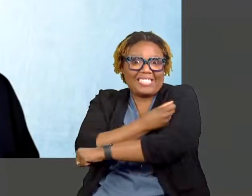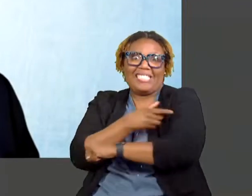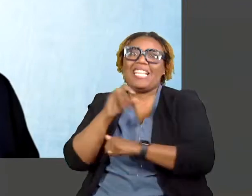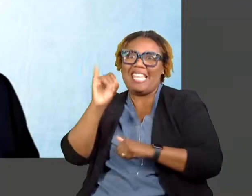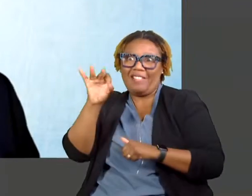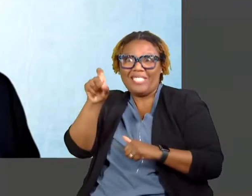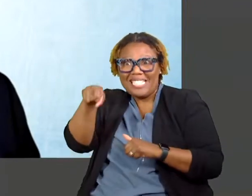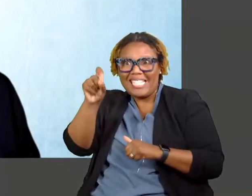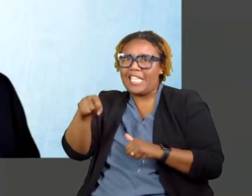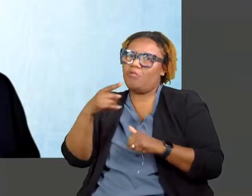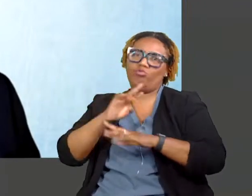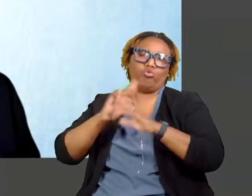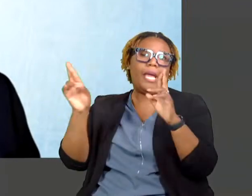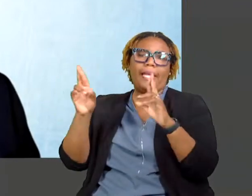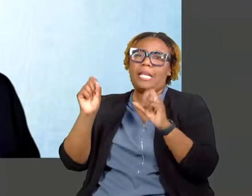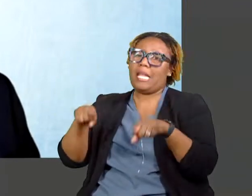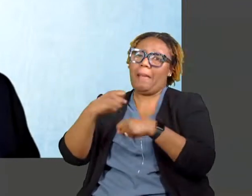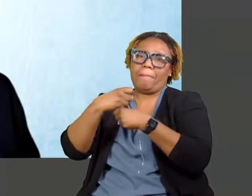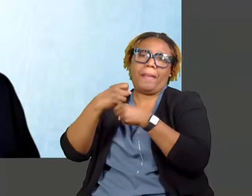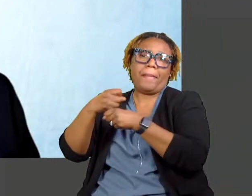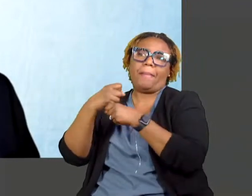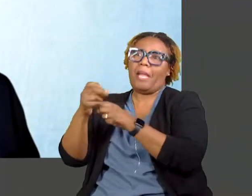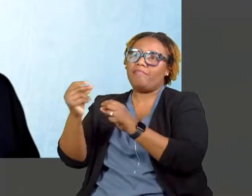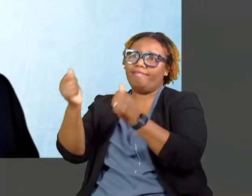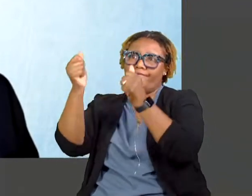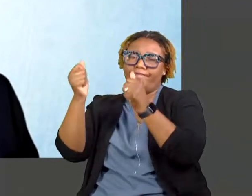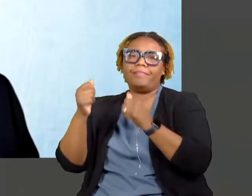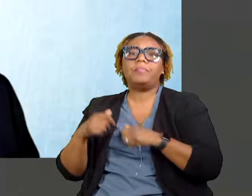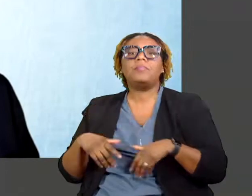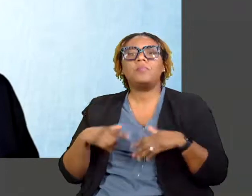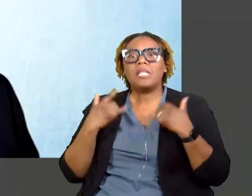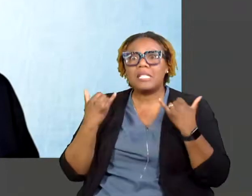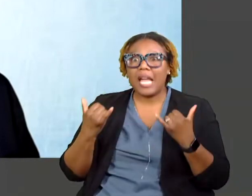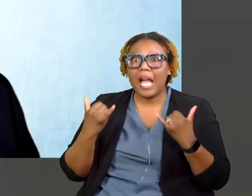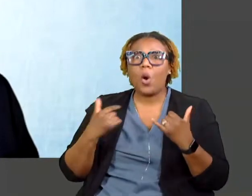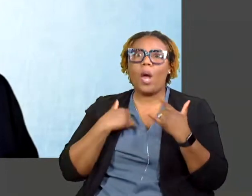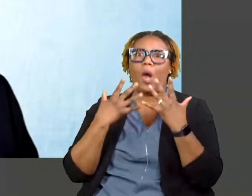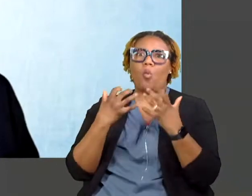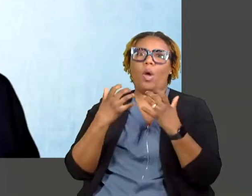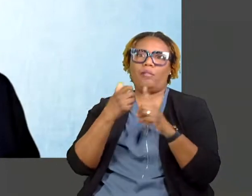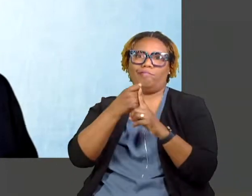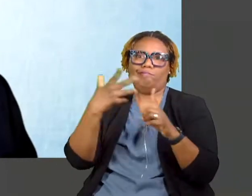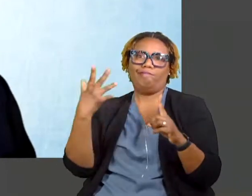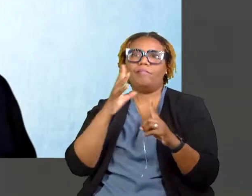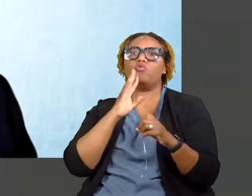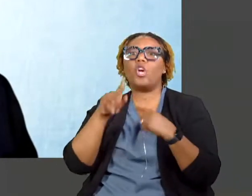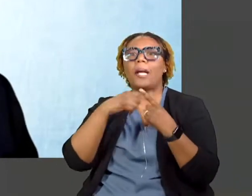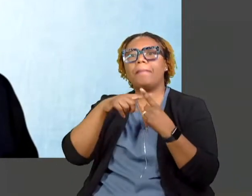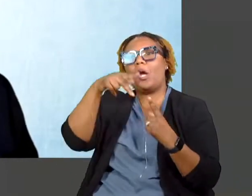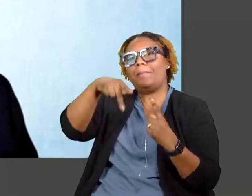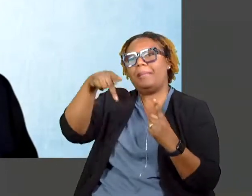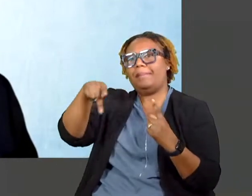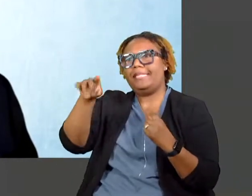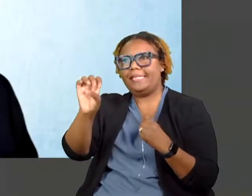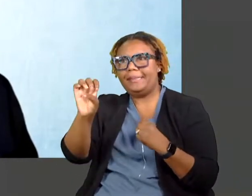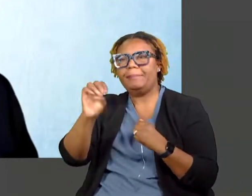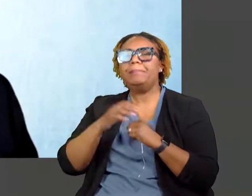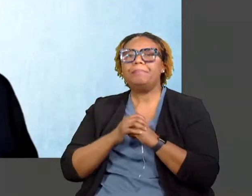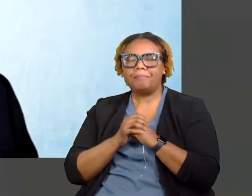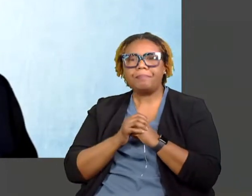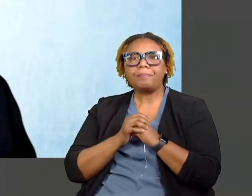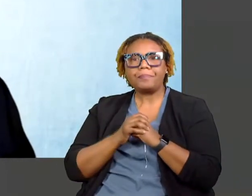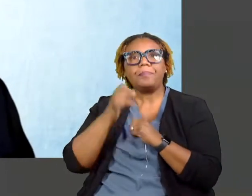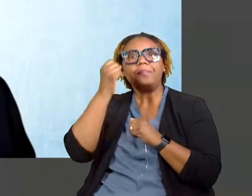a bit, but I'll first talk a little bit more about personal protective equipment, or PPE. Because of the